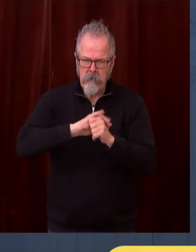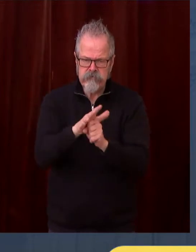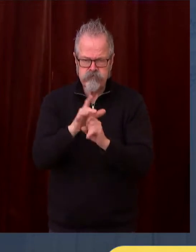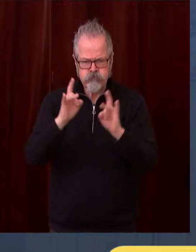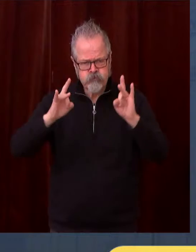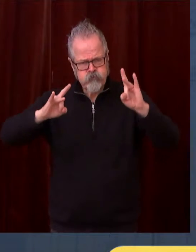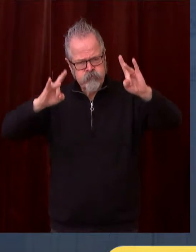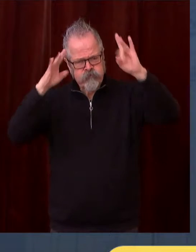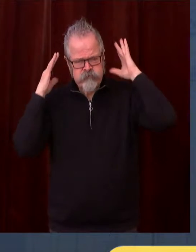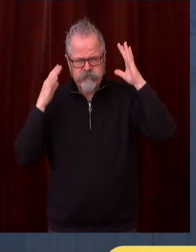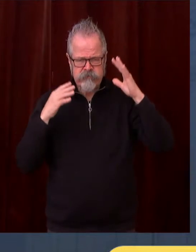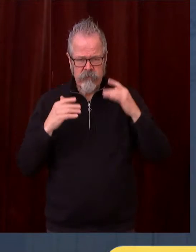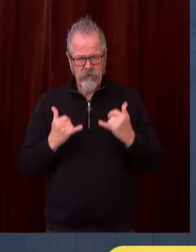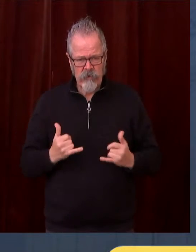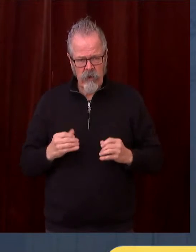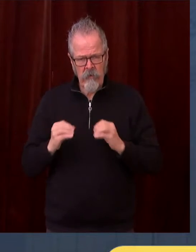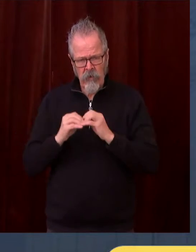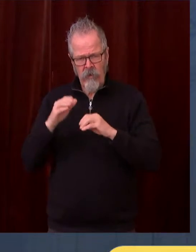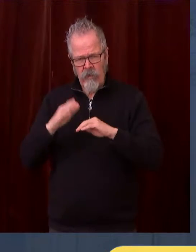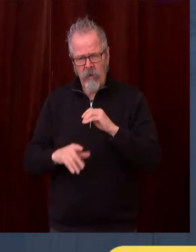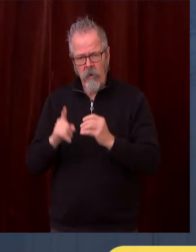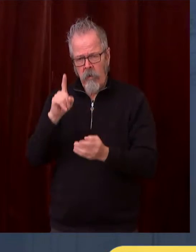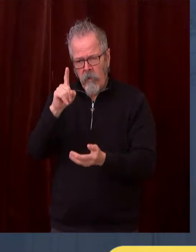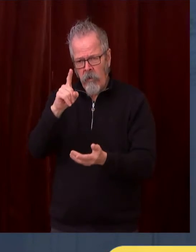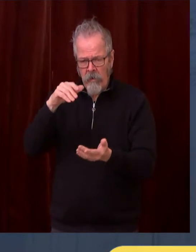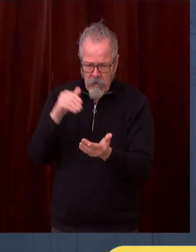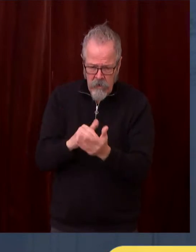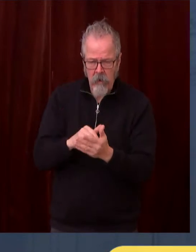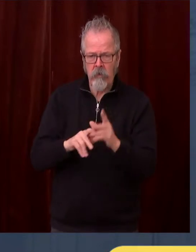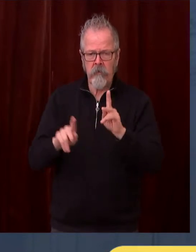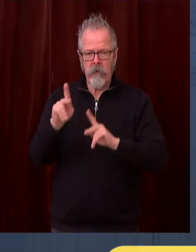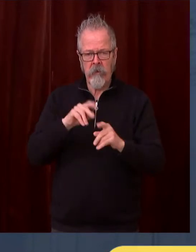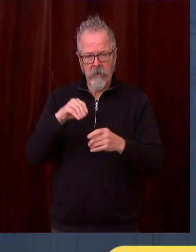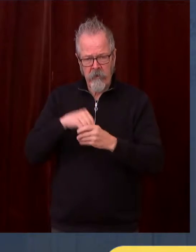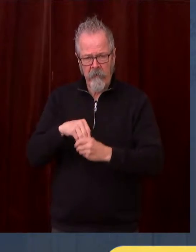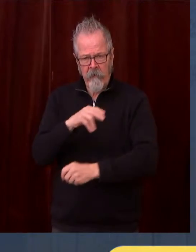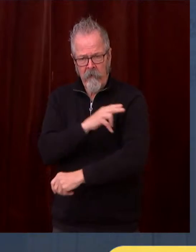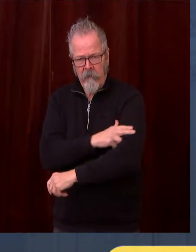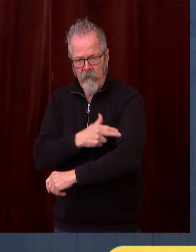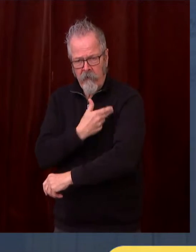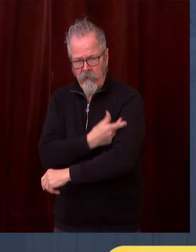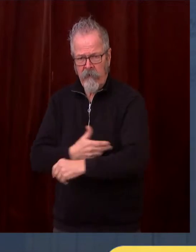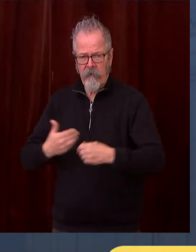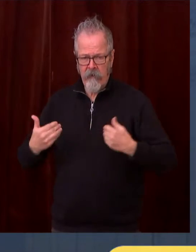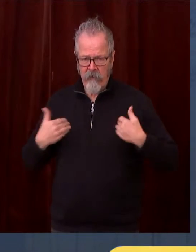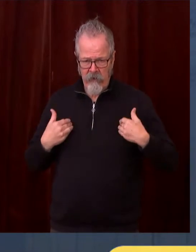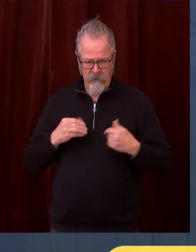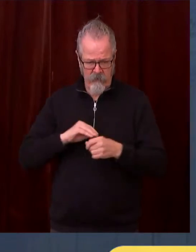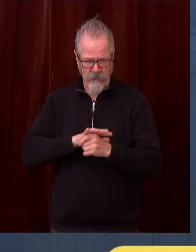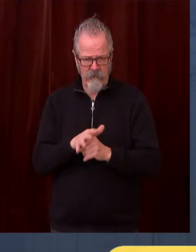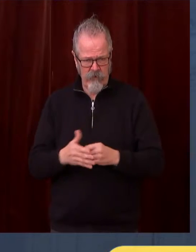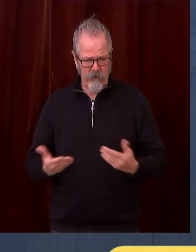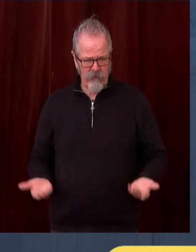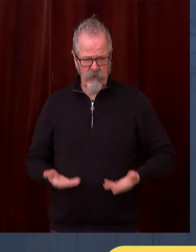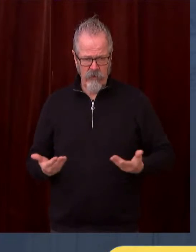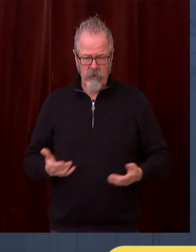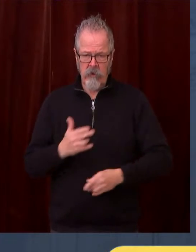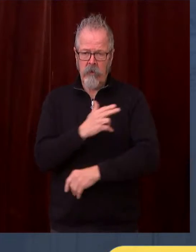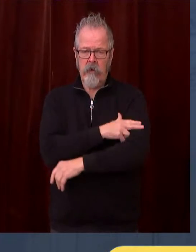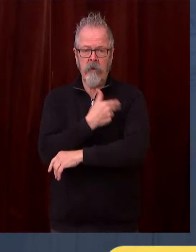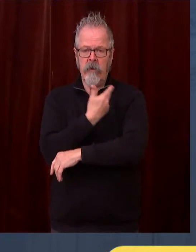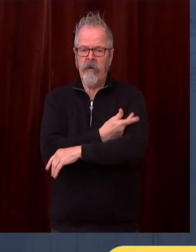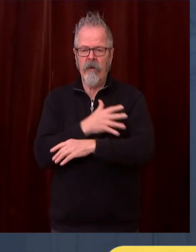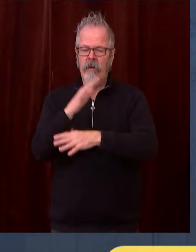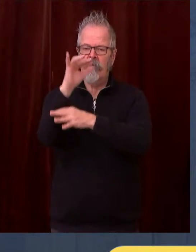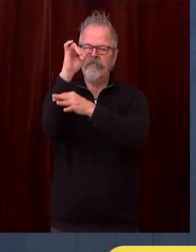in our hospitals. Our hospitals are stressed taking care of patients with and without COVID, and our healthcare workers are exhausted.